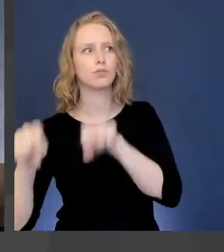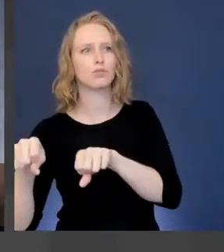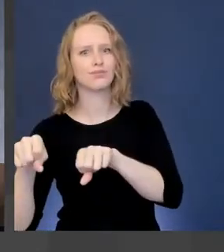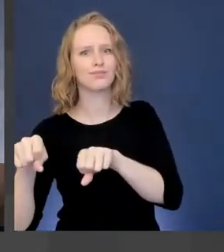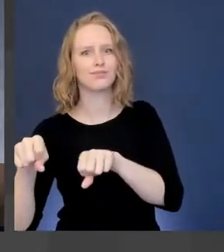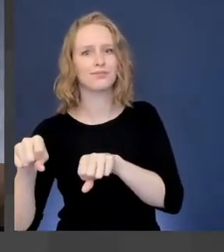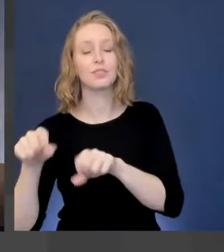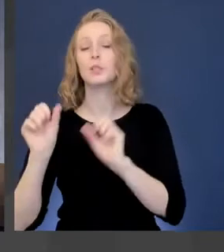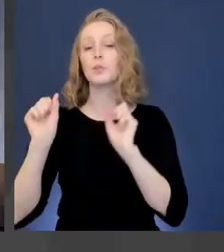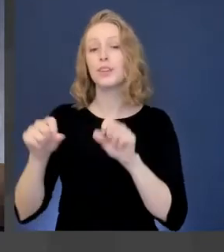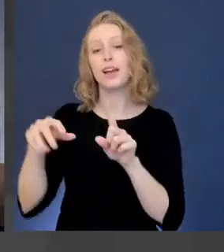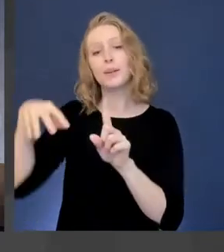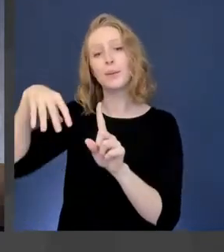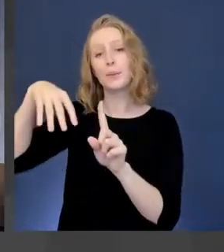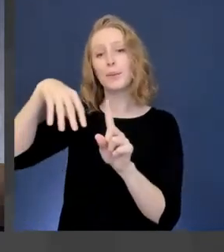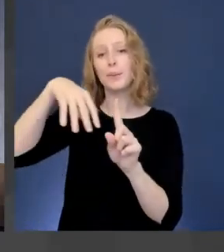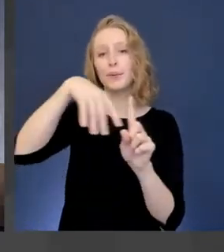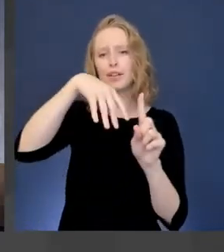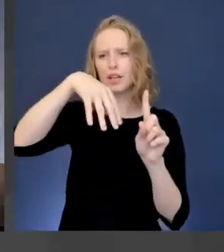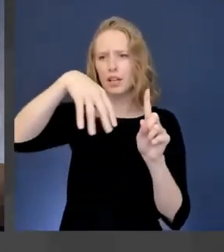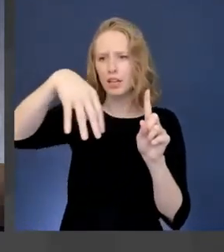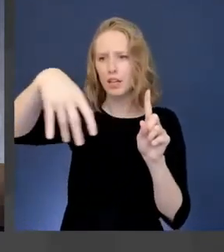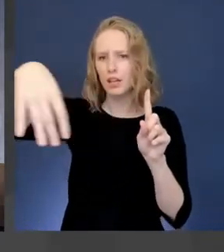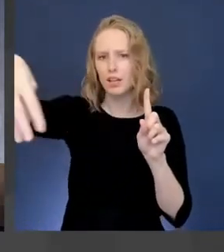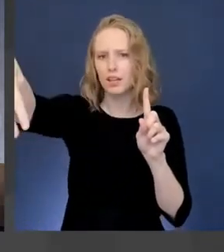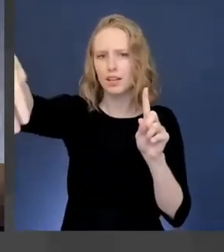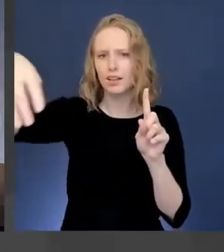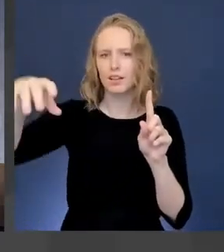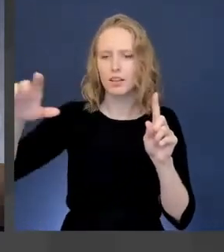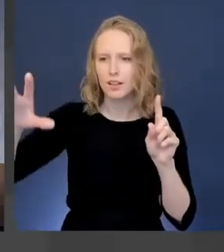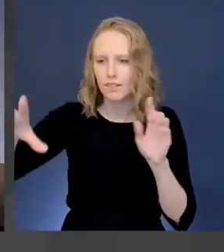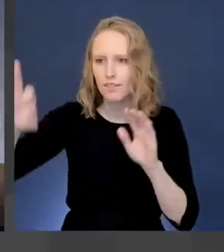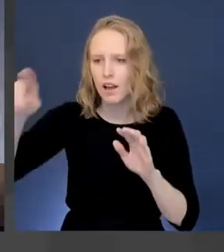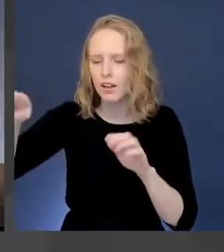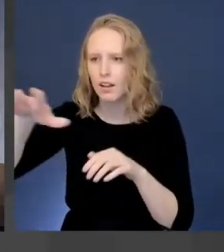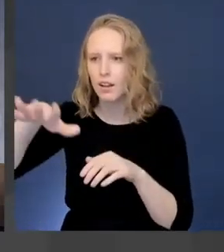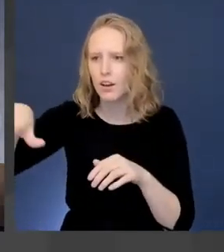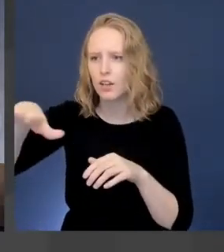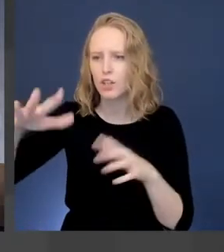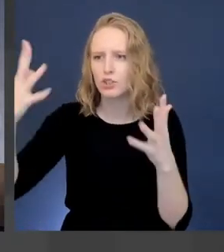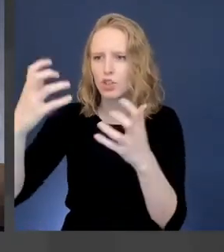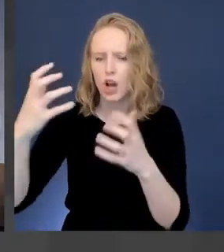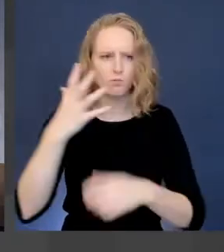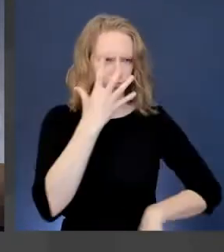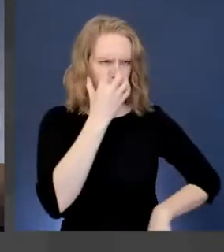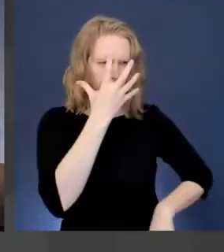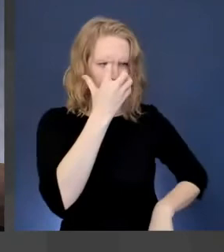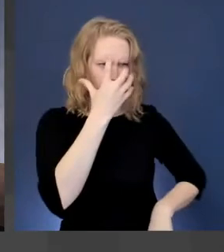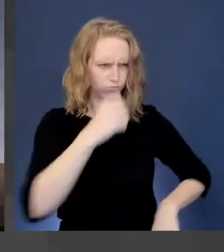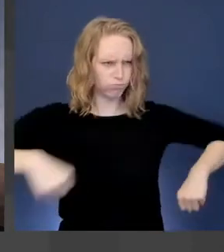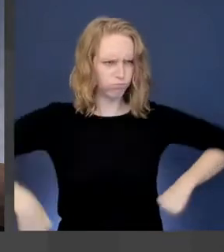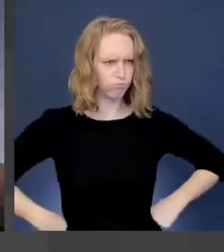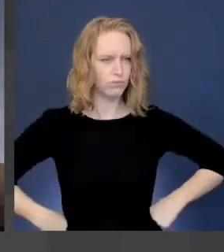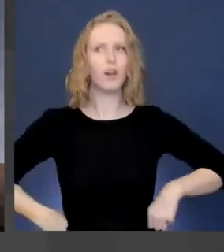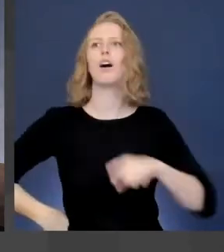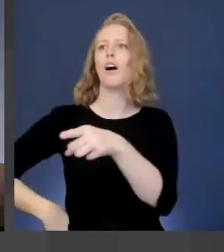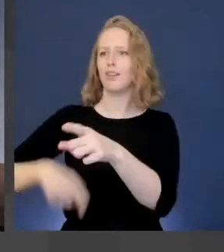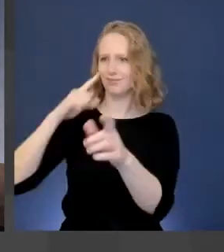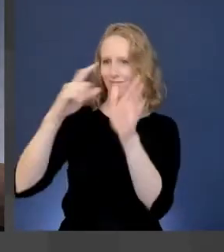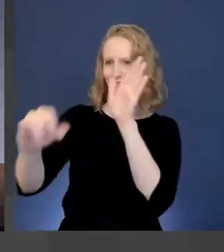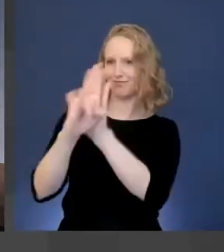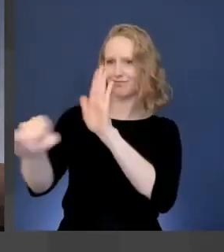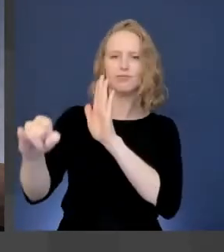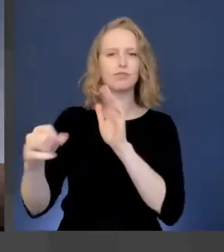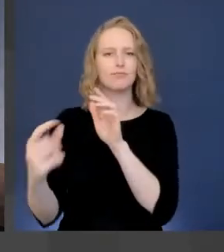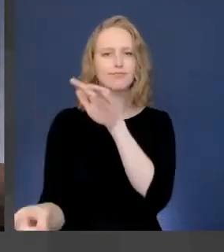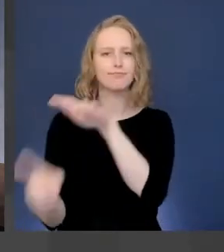with you and it will fly to dark areas. When it gets grumpy, you'll know that it's dark enough for monsters to spawn. Then there's